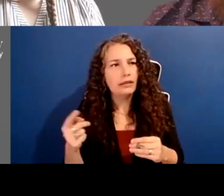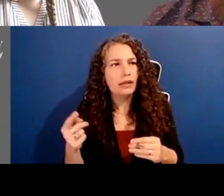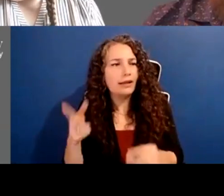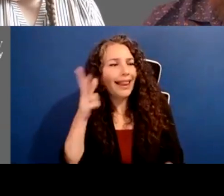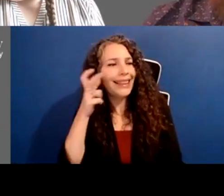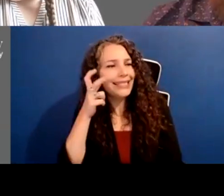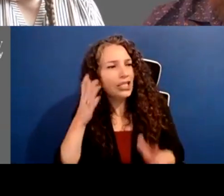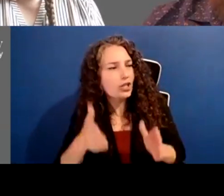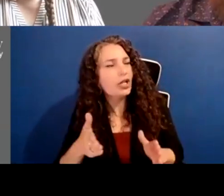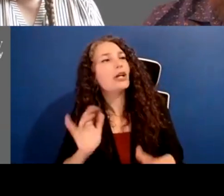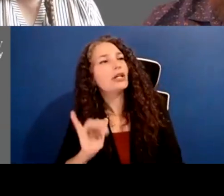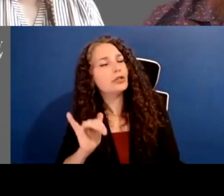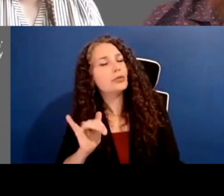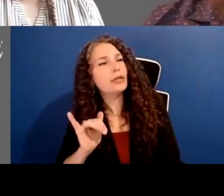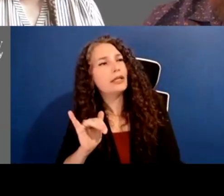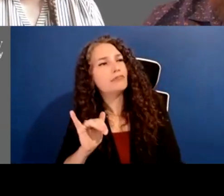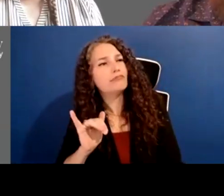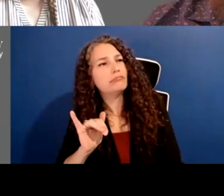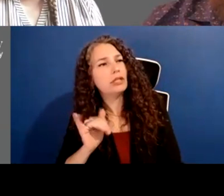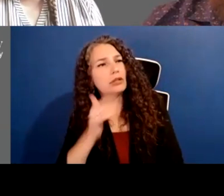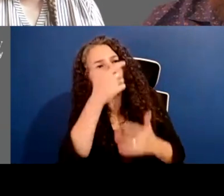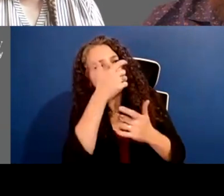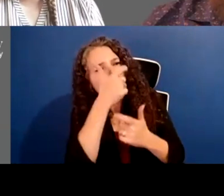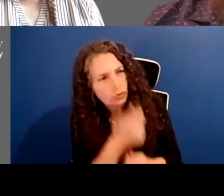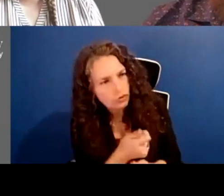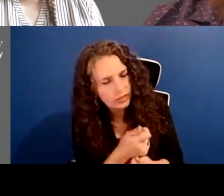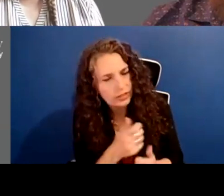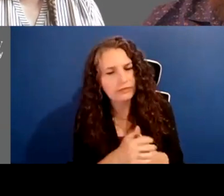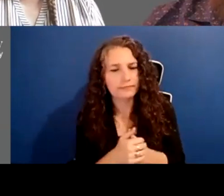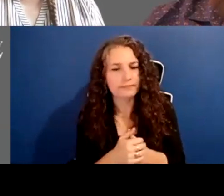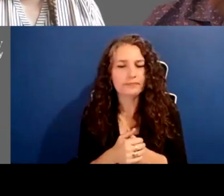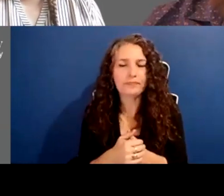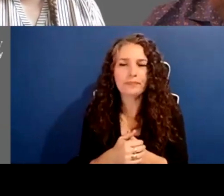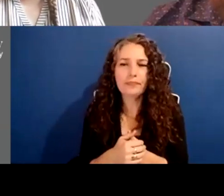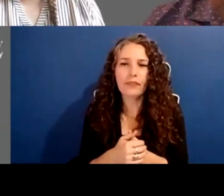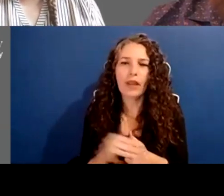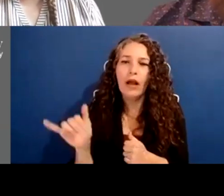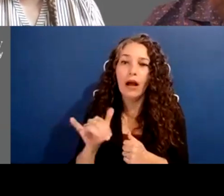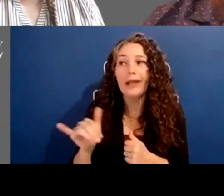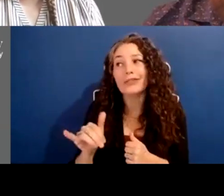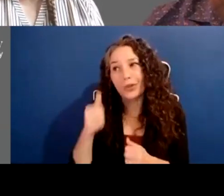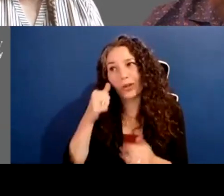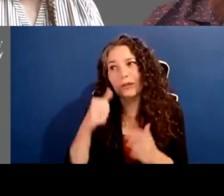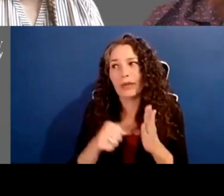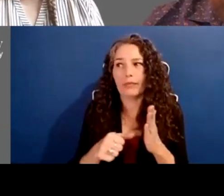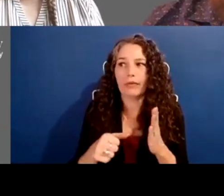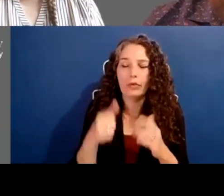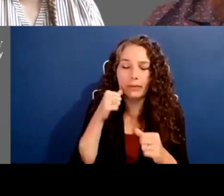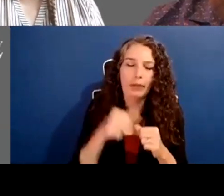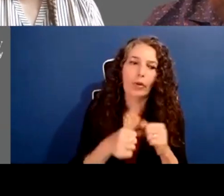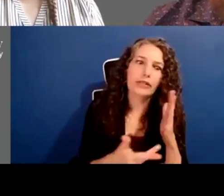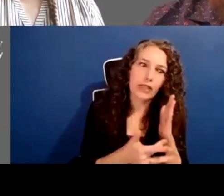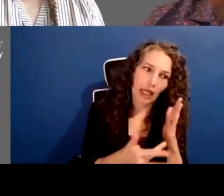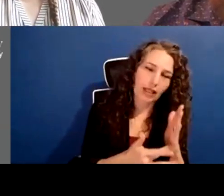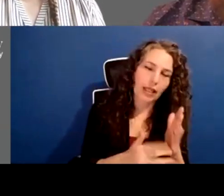There's also the technicalities of setting up your recording space, getting the right equipment.